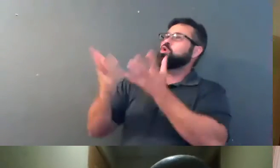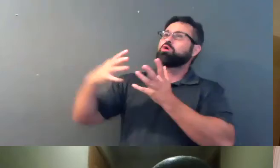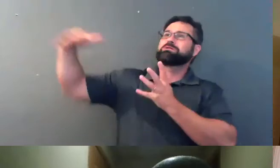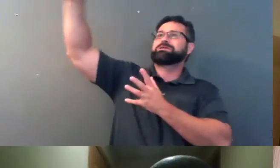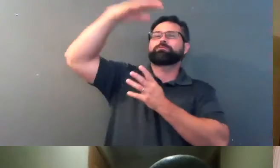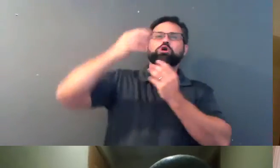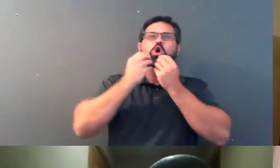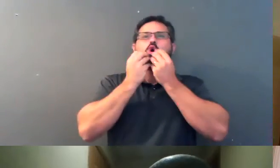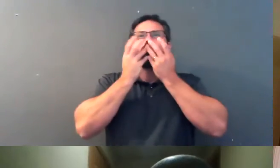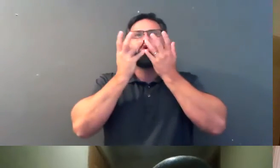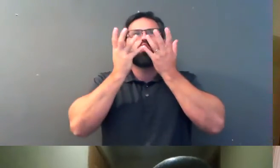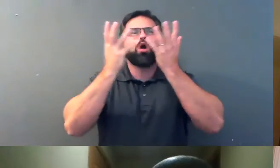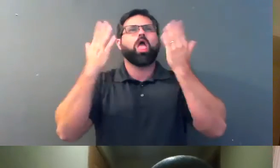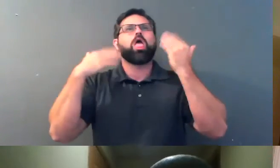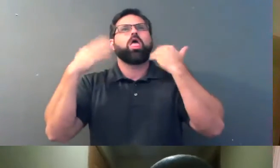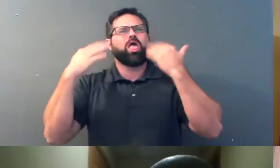to a few more questions